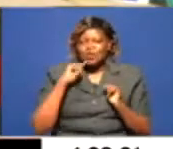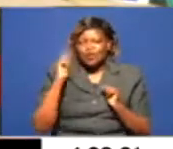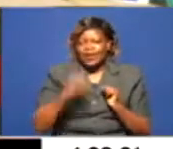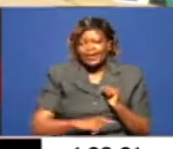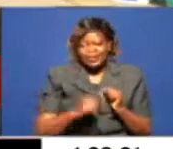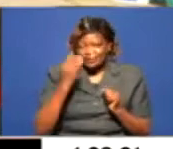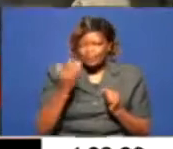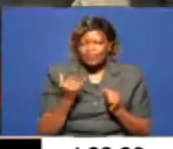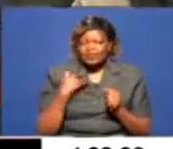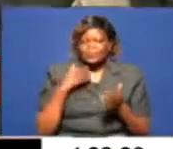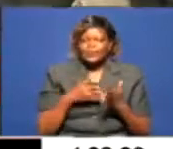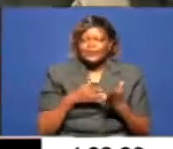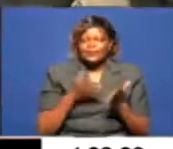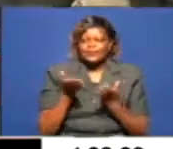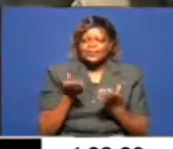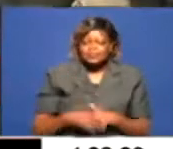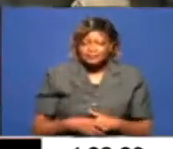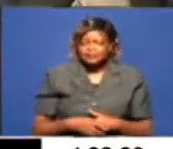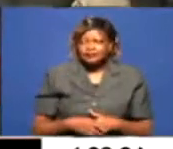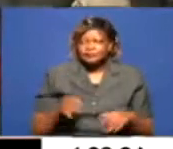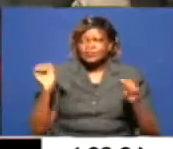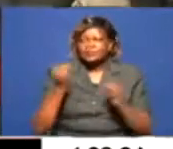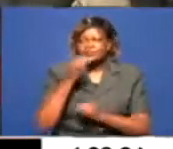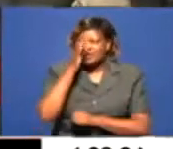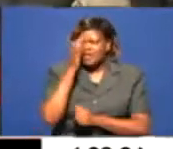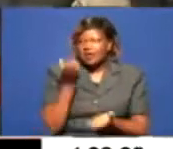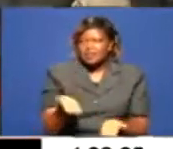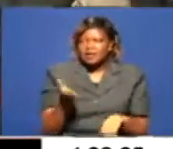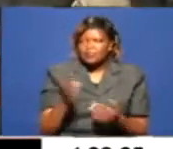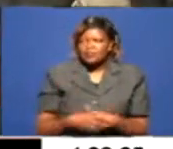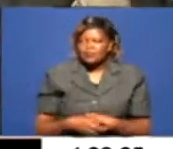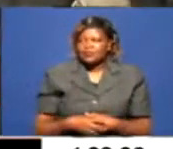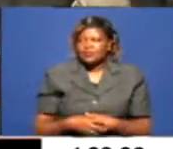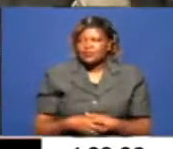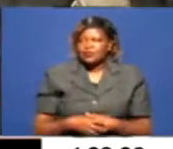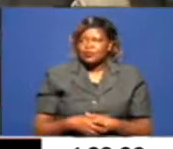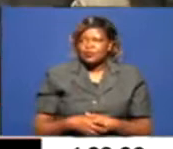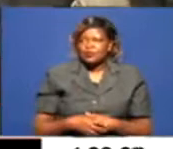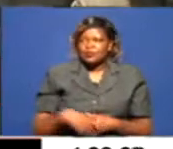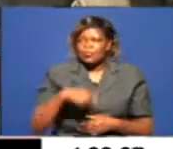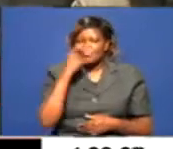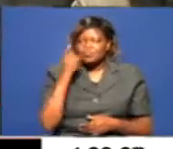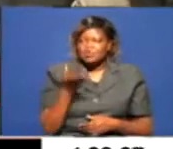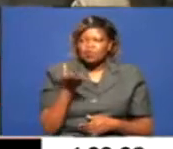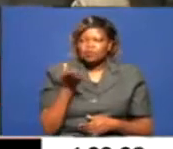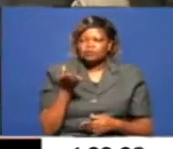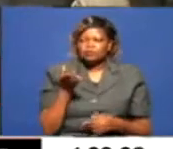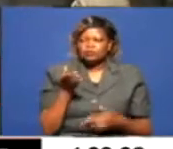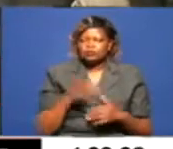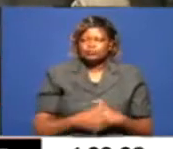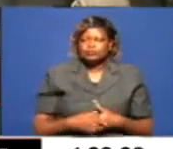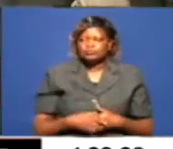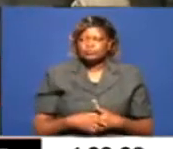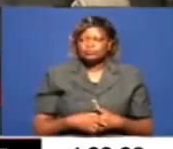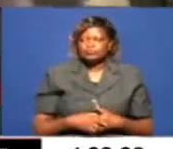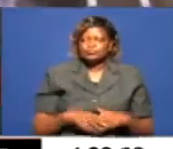would deny them business. Sisi danganya baba kwa saa hizi kwa juu upper stage venye tuko hatuna